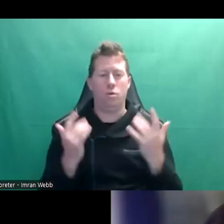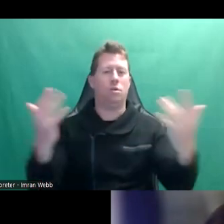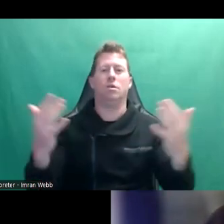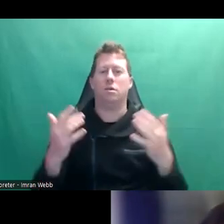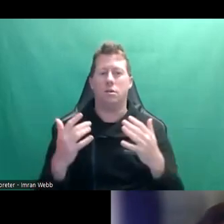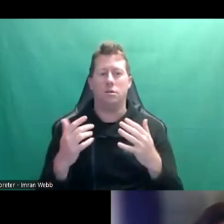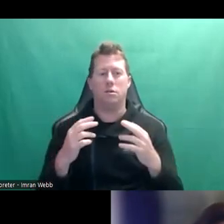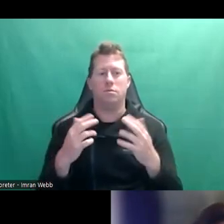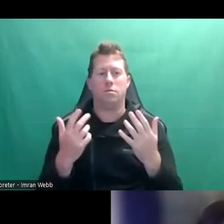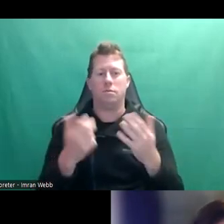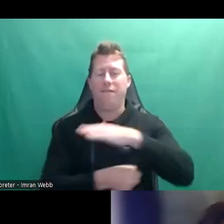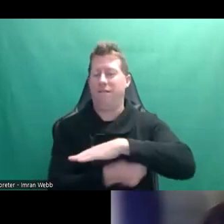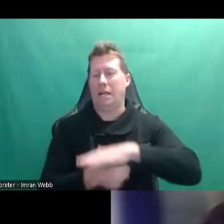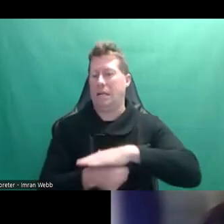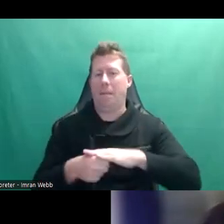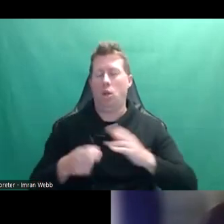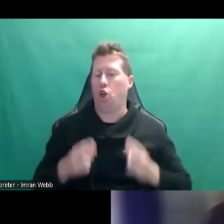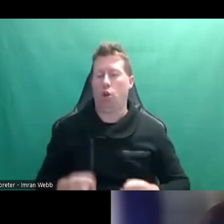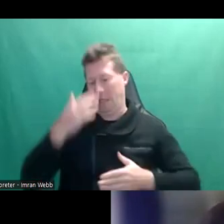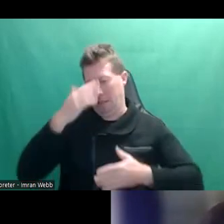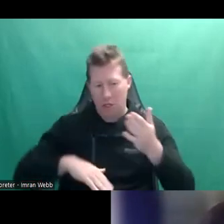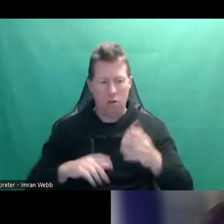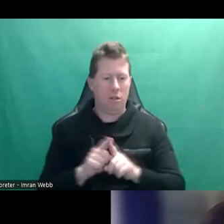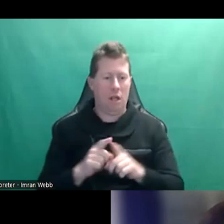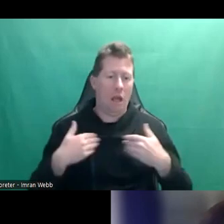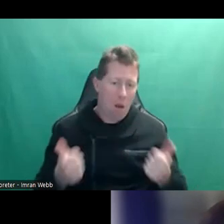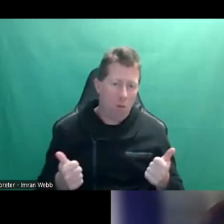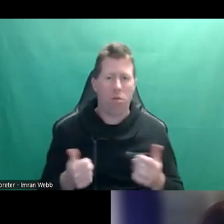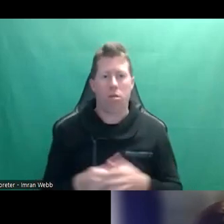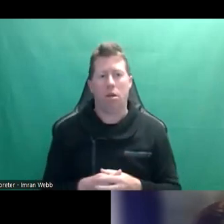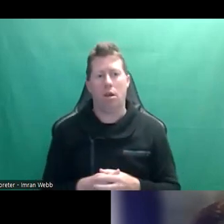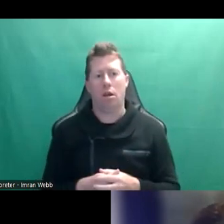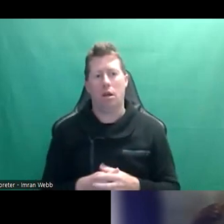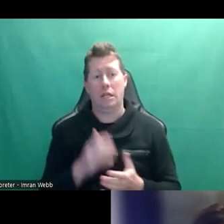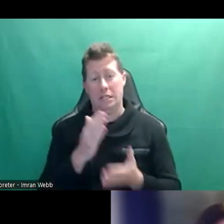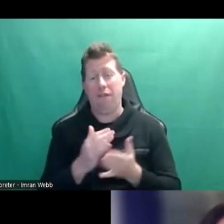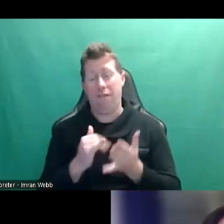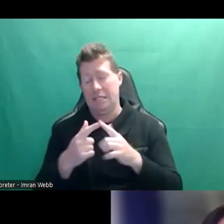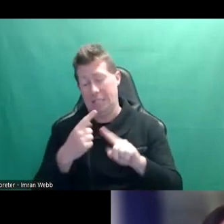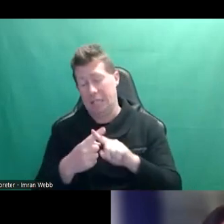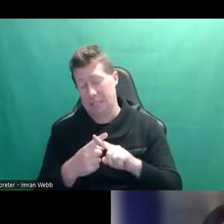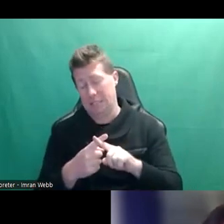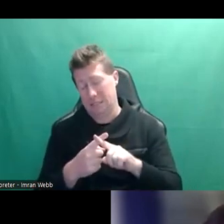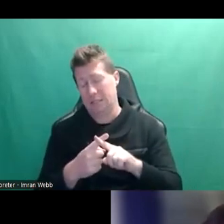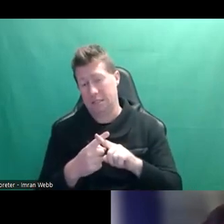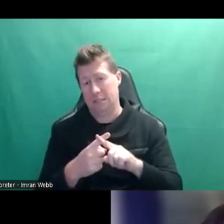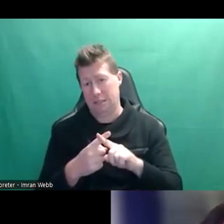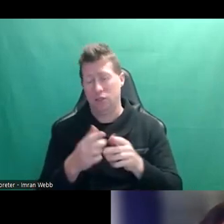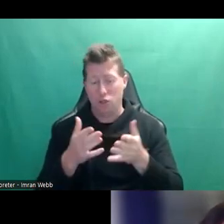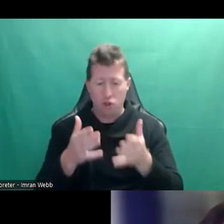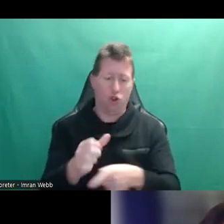fundamental human experience and things around health particularly and certainly around sex and consent.